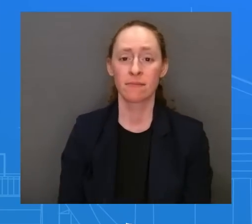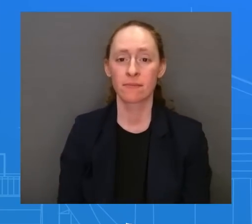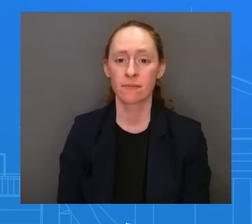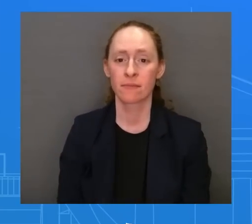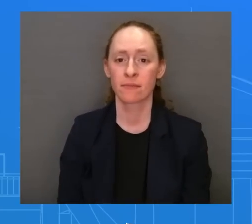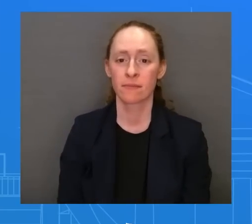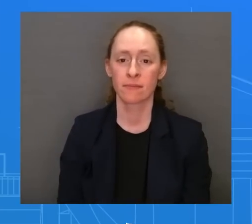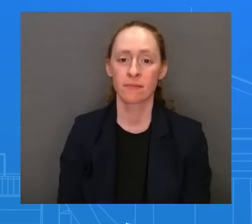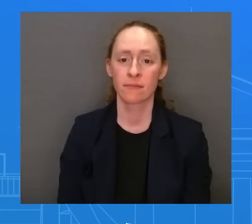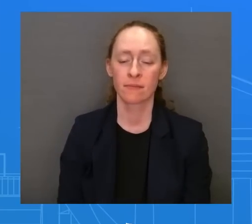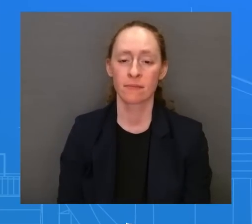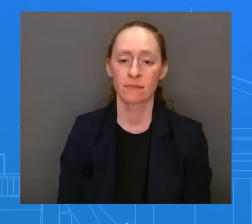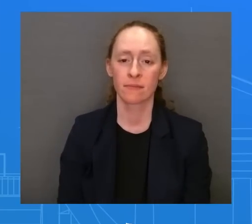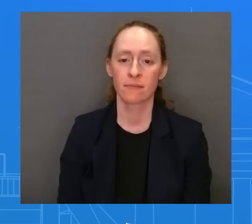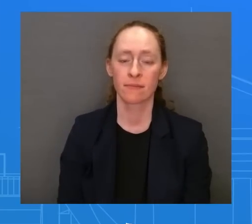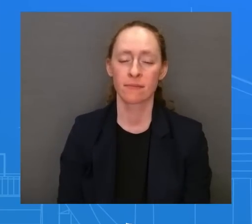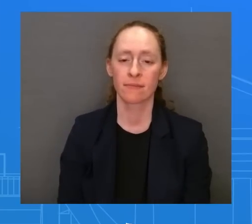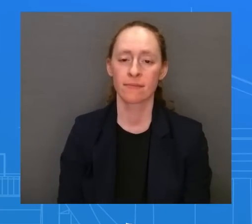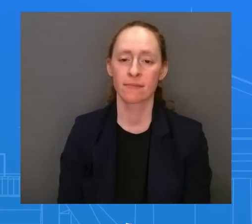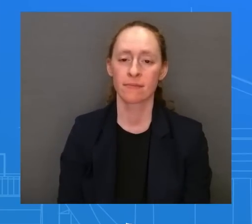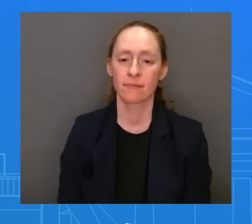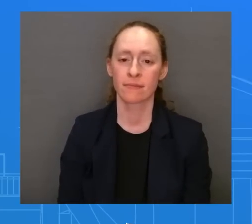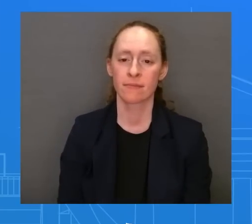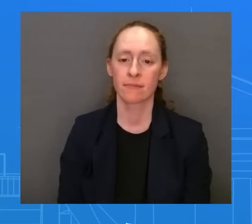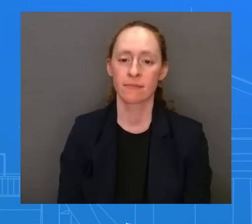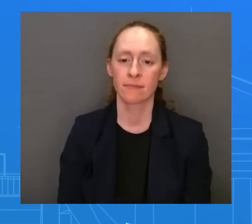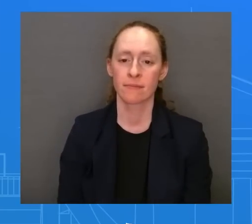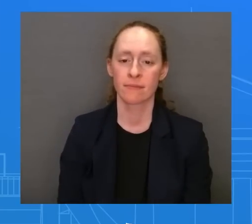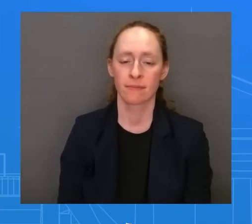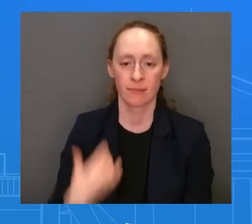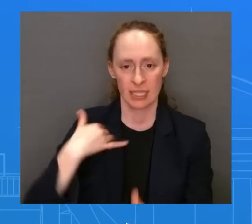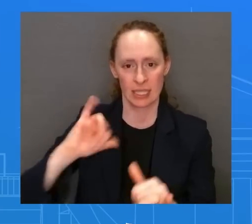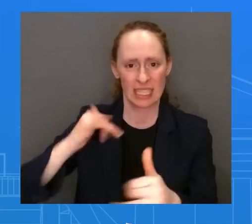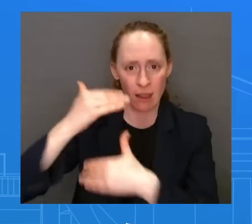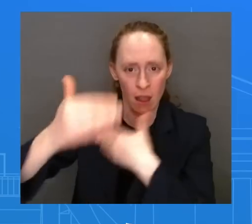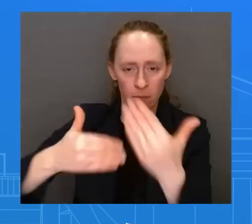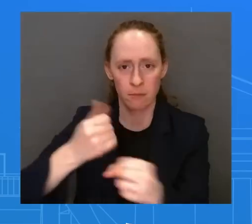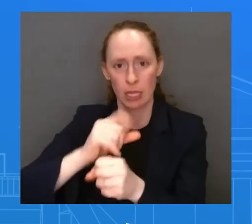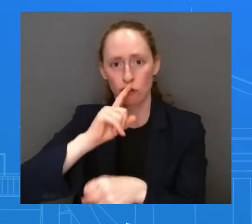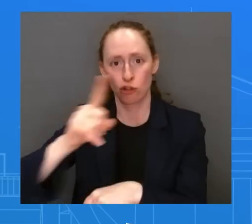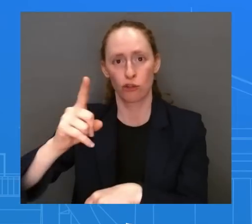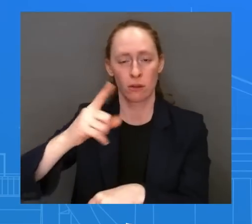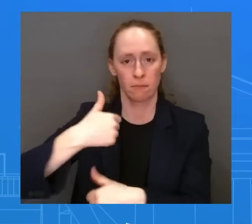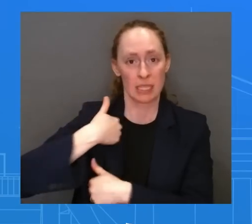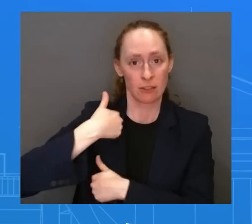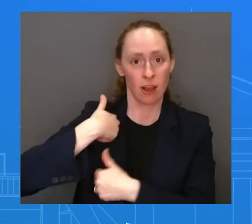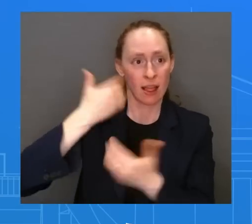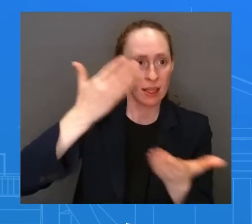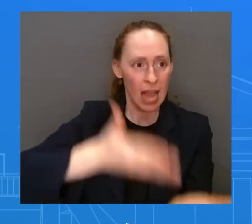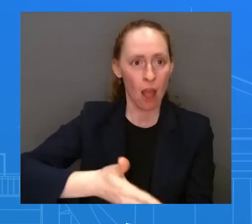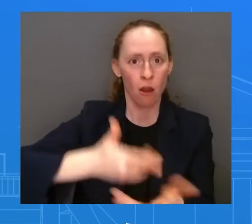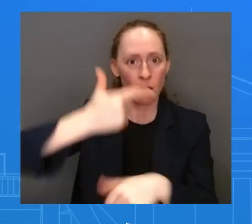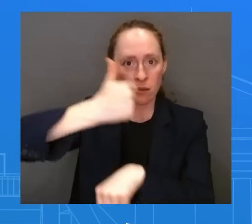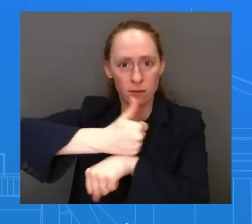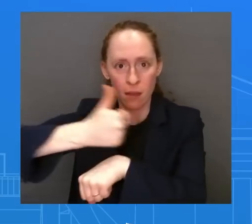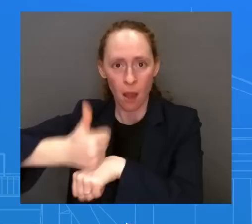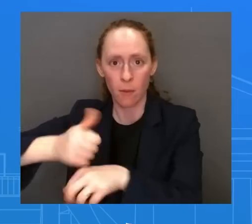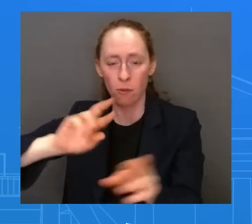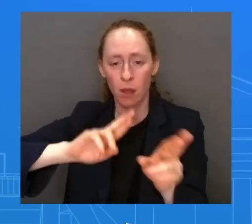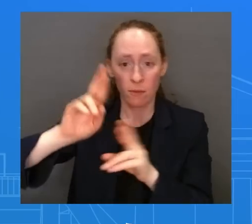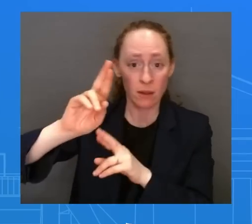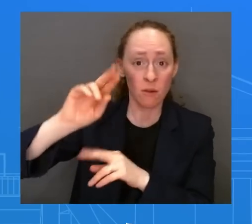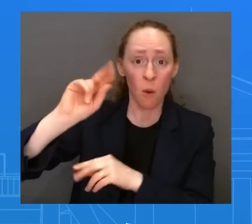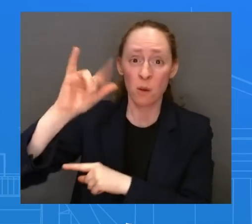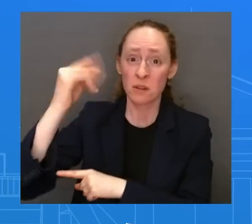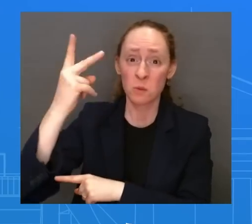getting them onto the field and we got them there within 48 hours and about 72 hours after that that